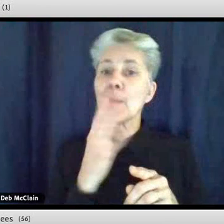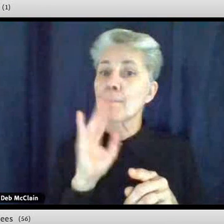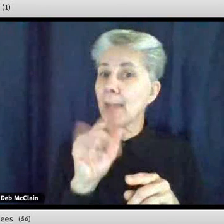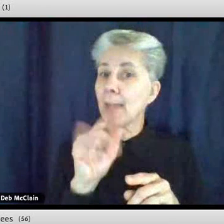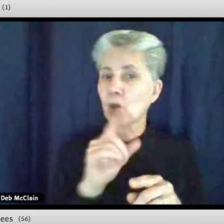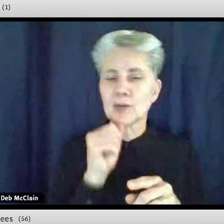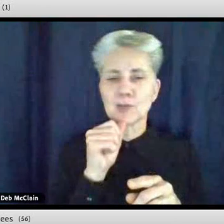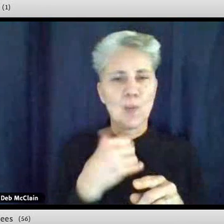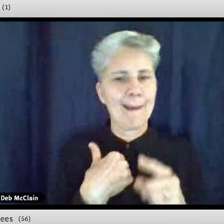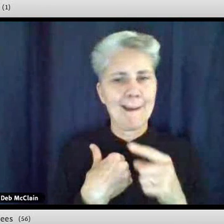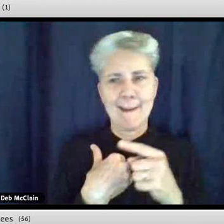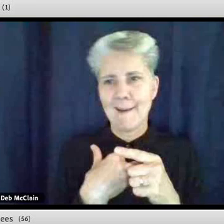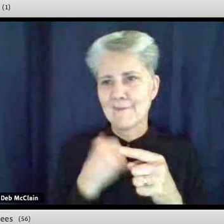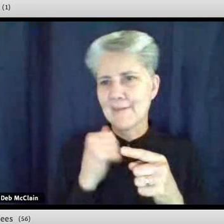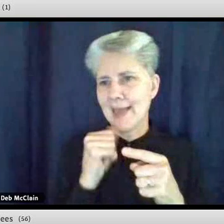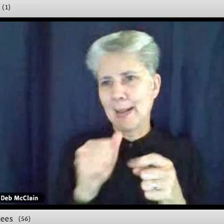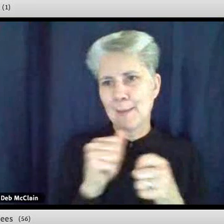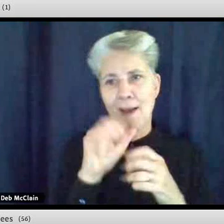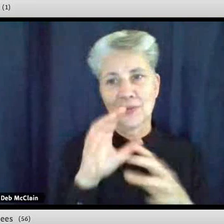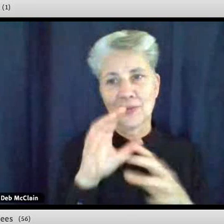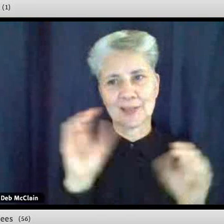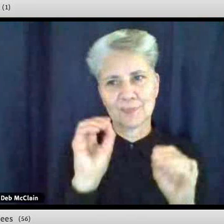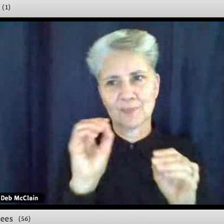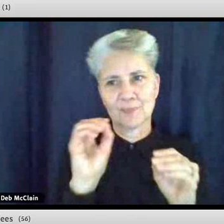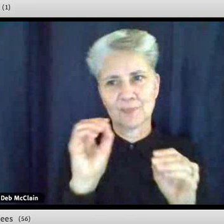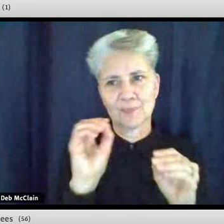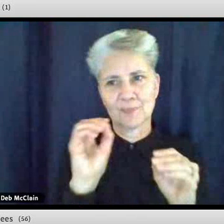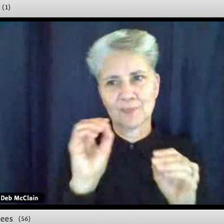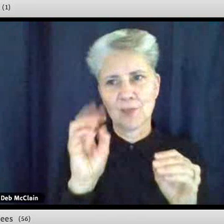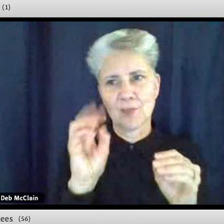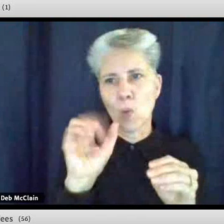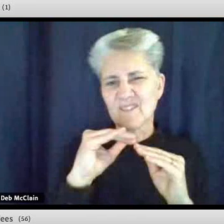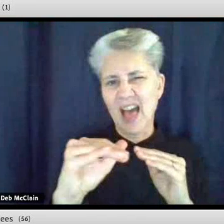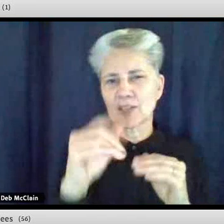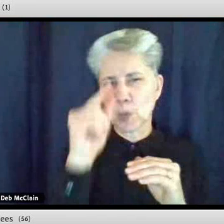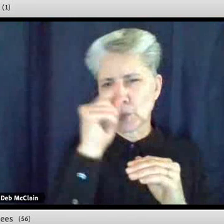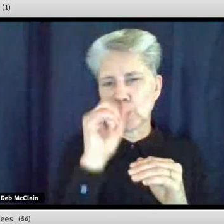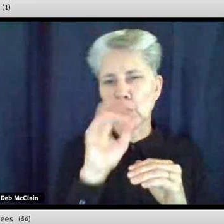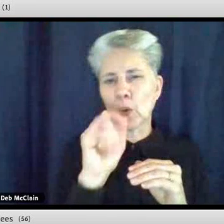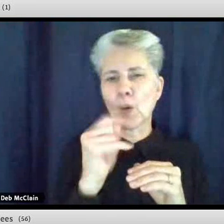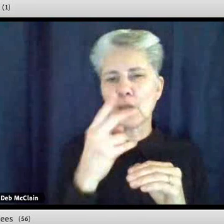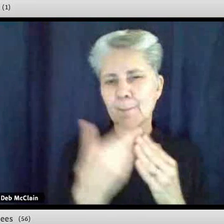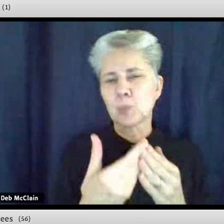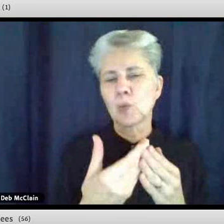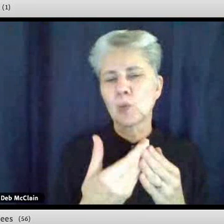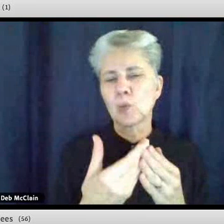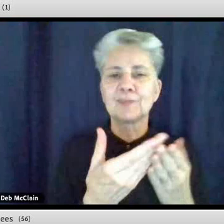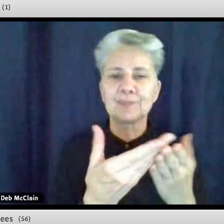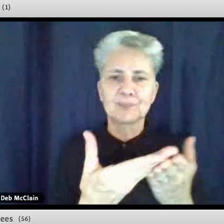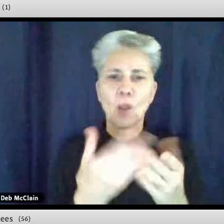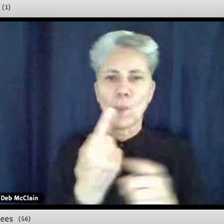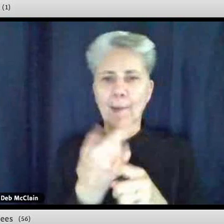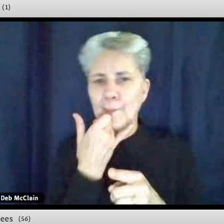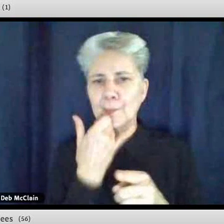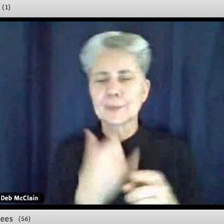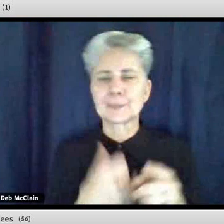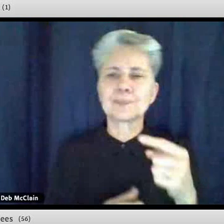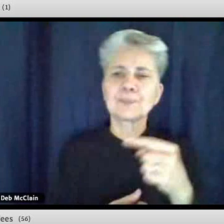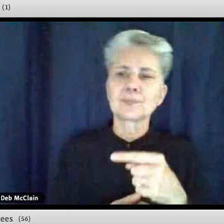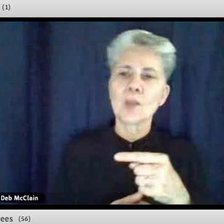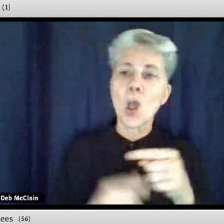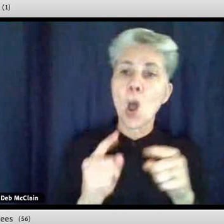Underground history, there's precipitation. Unfortunately, in my backyard, I do not have any mountains. Wetumpka is very flat. So